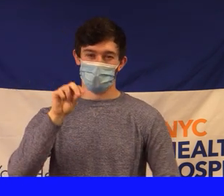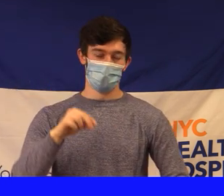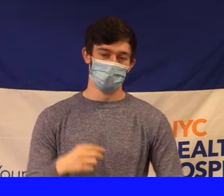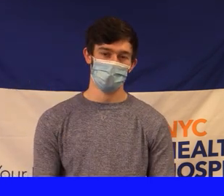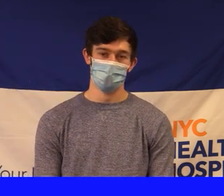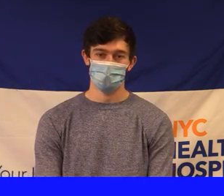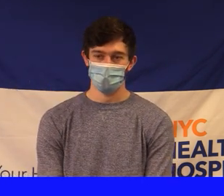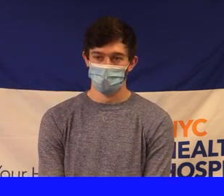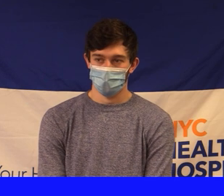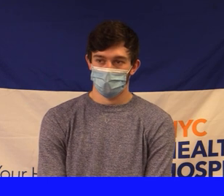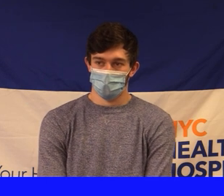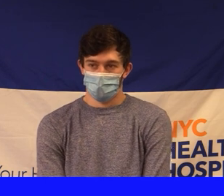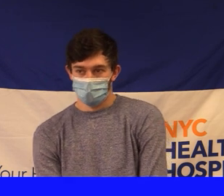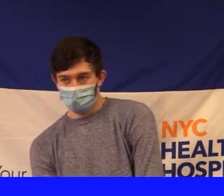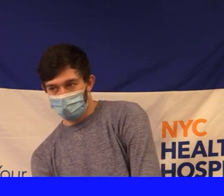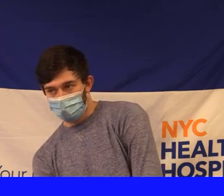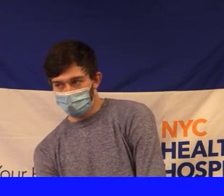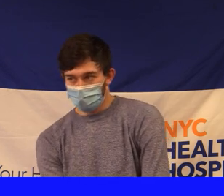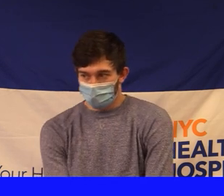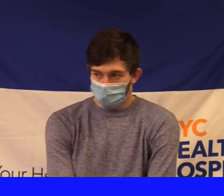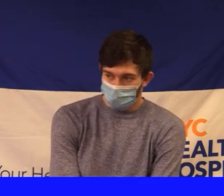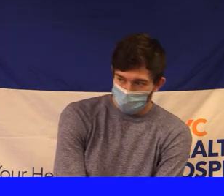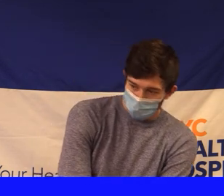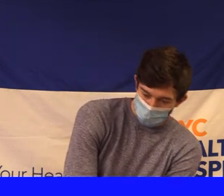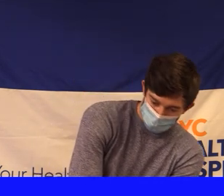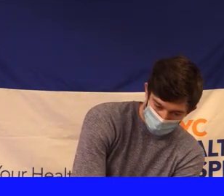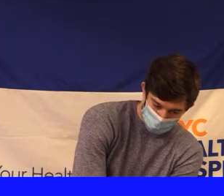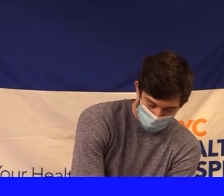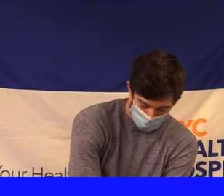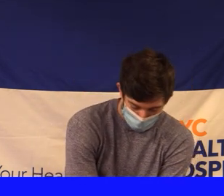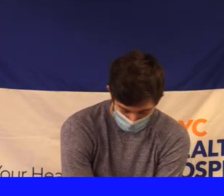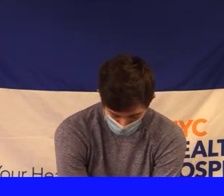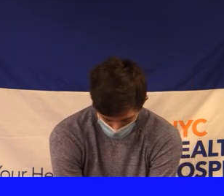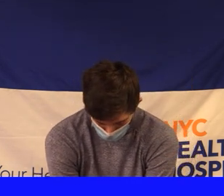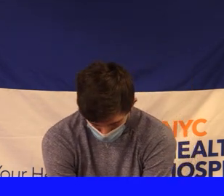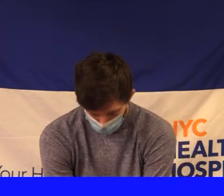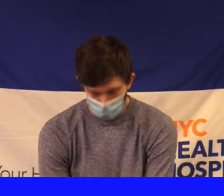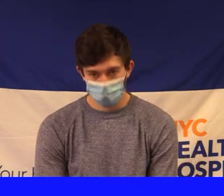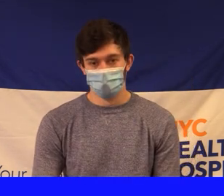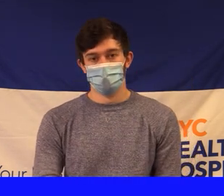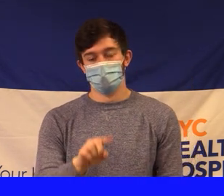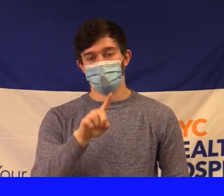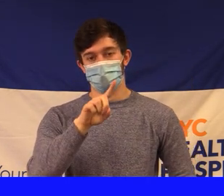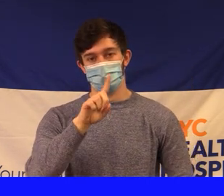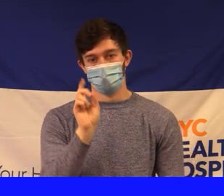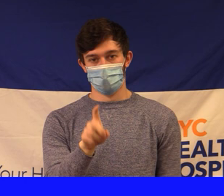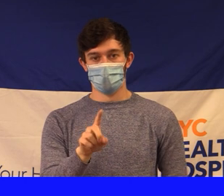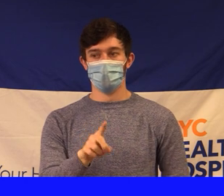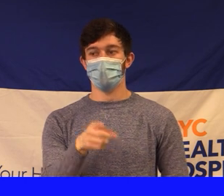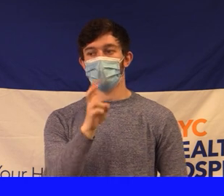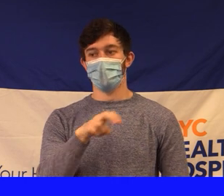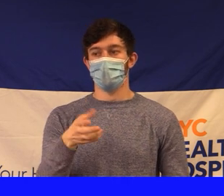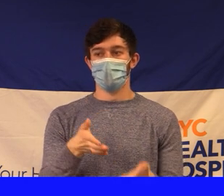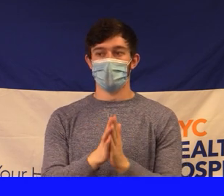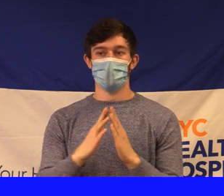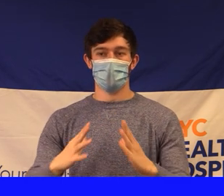I just had a quick question on a transfer request accepted and then completed.